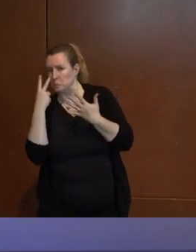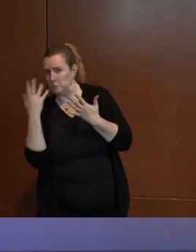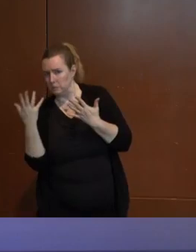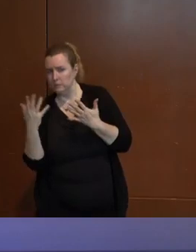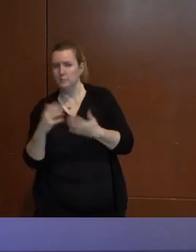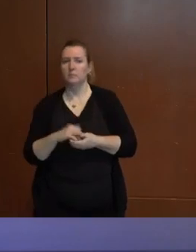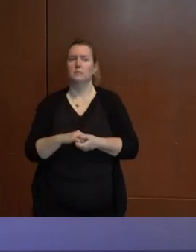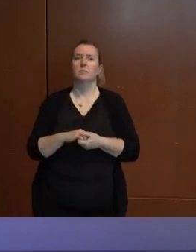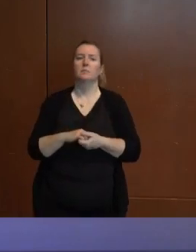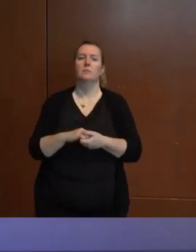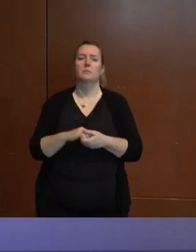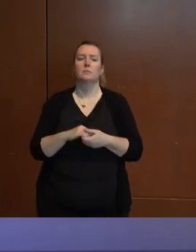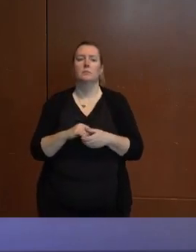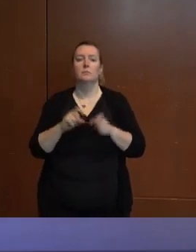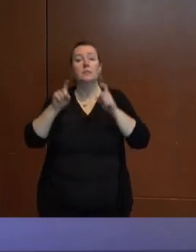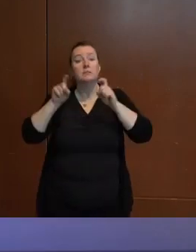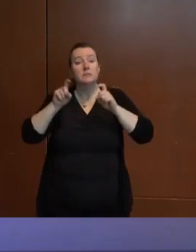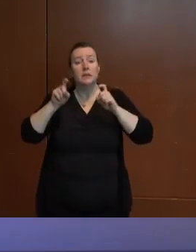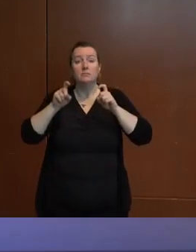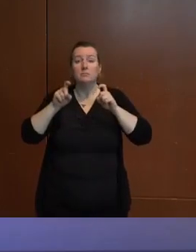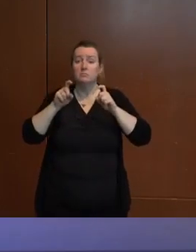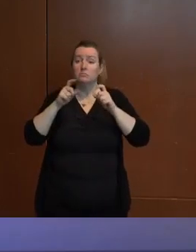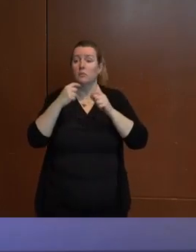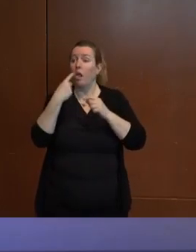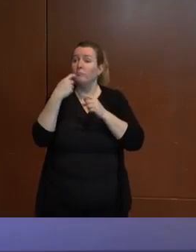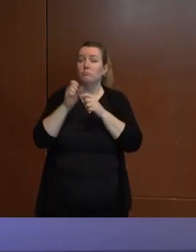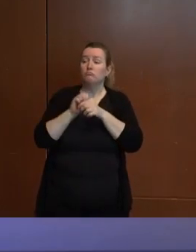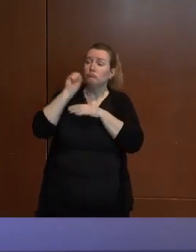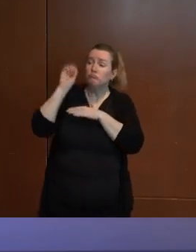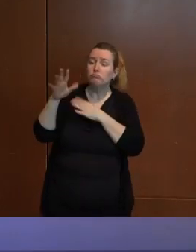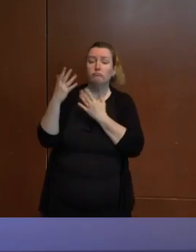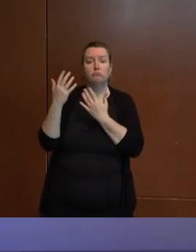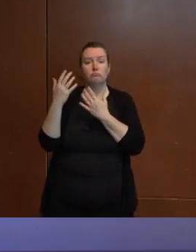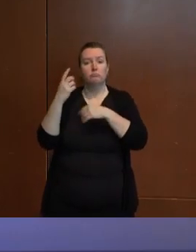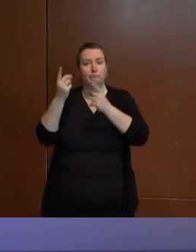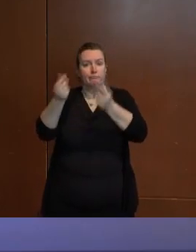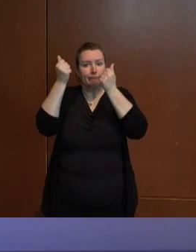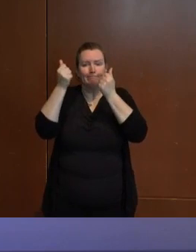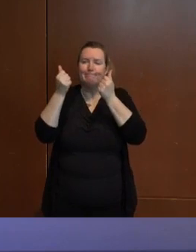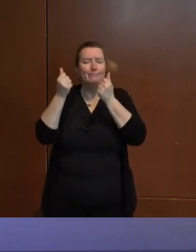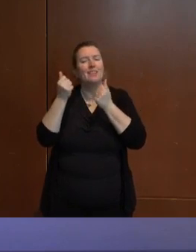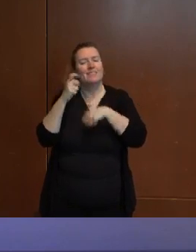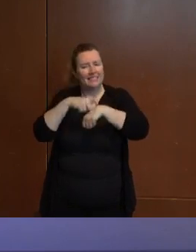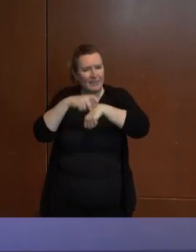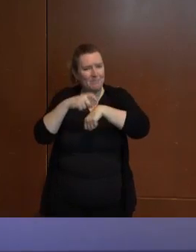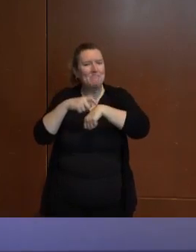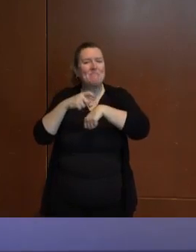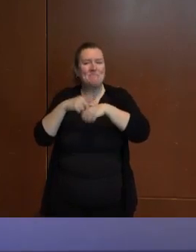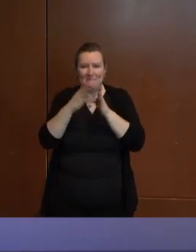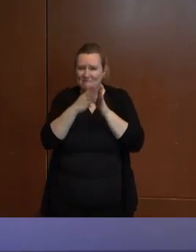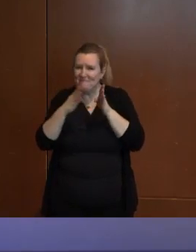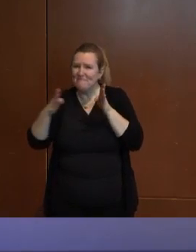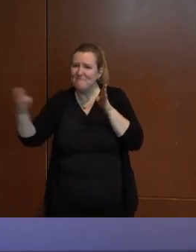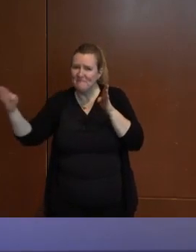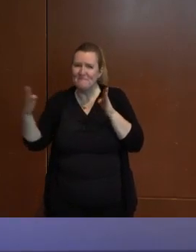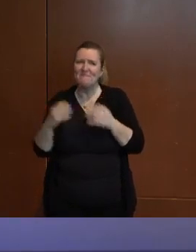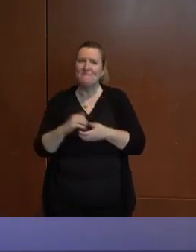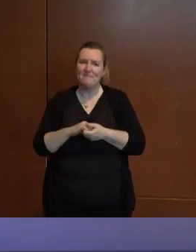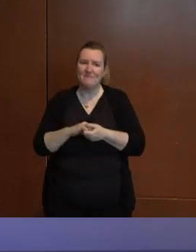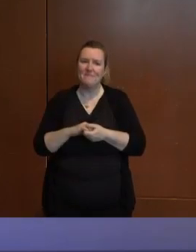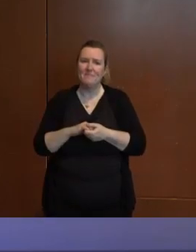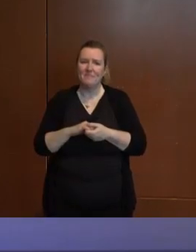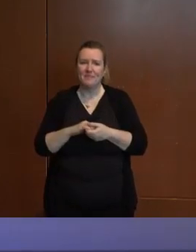are, including the private high-scale, high-speed ones, that these are also 7 to 10 days old. So the answer is you may be right. We're not going to